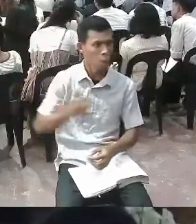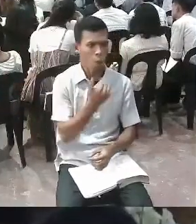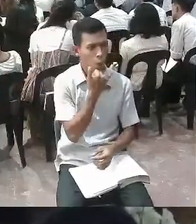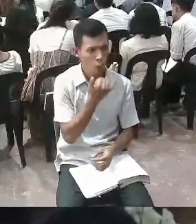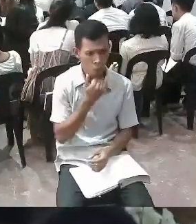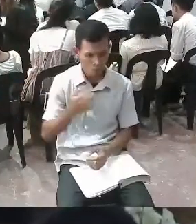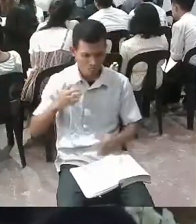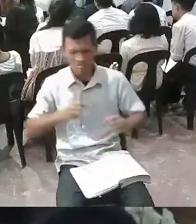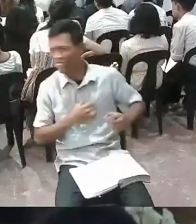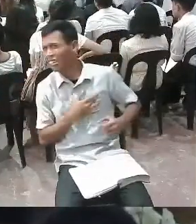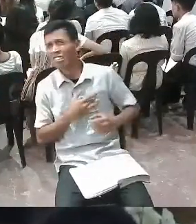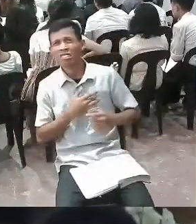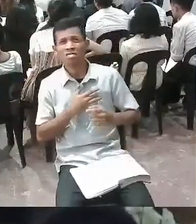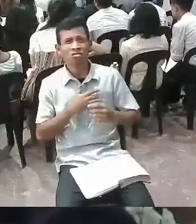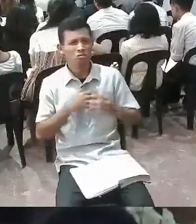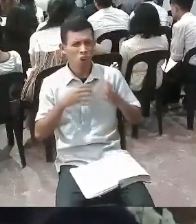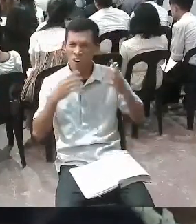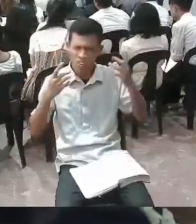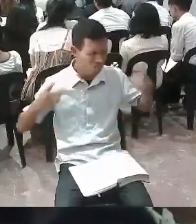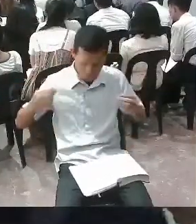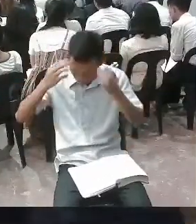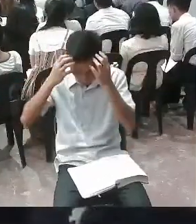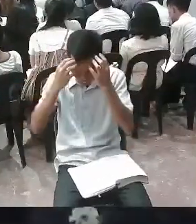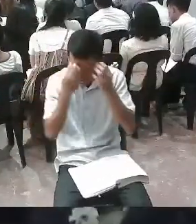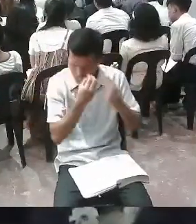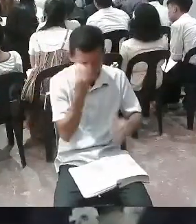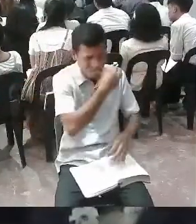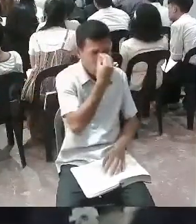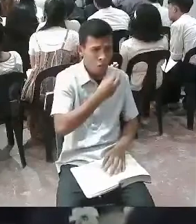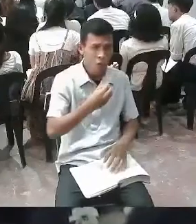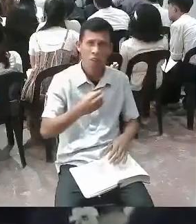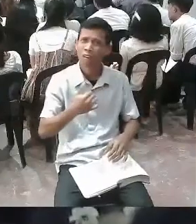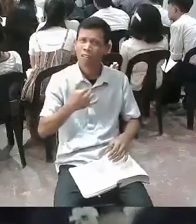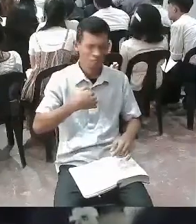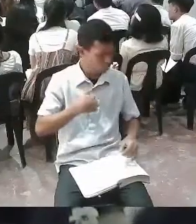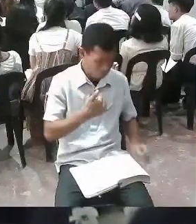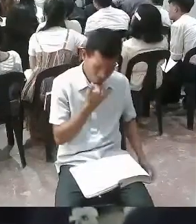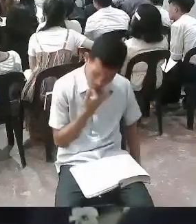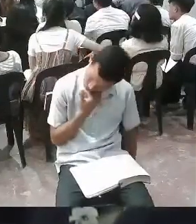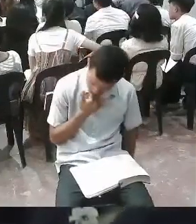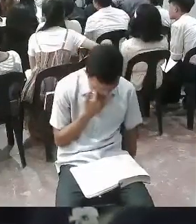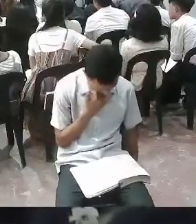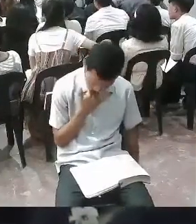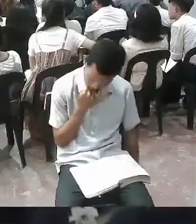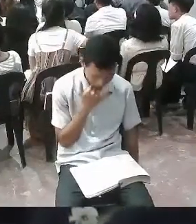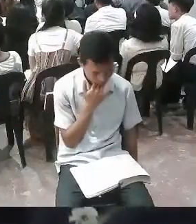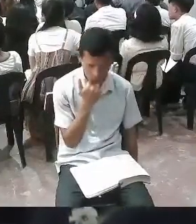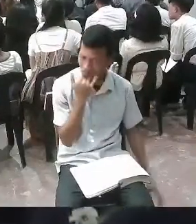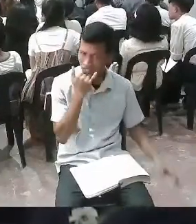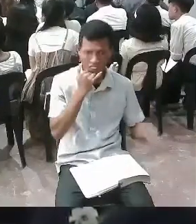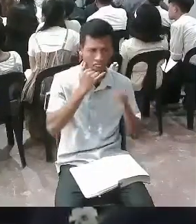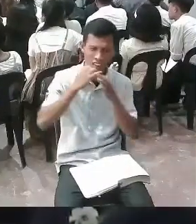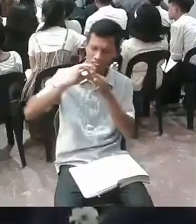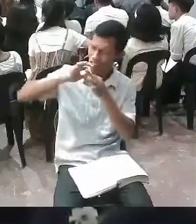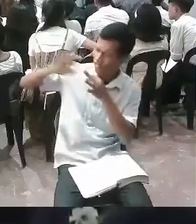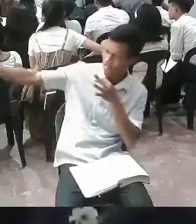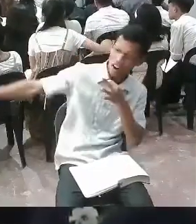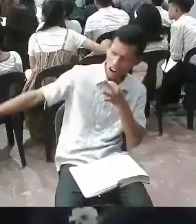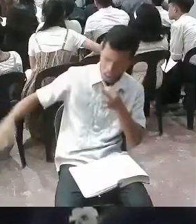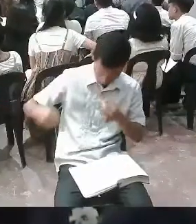me awake at night. And it was so wrong. It's so far against the